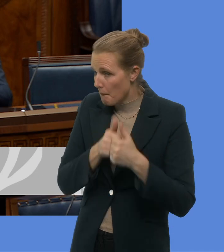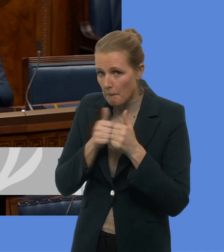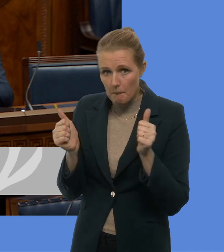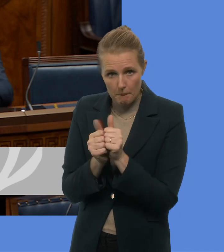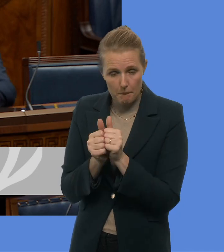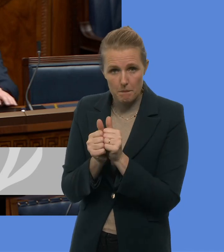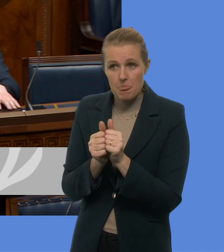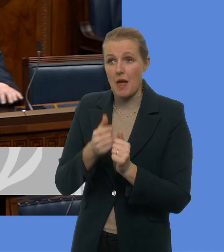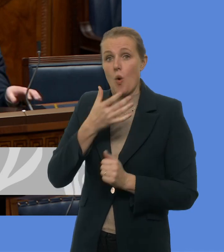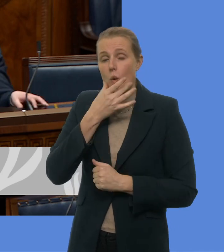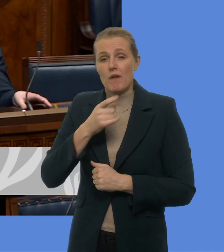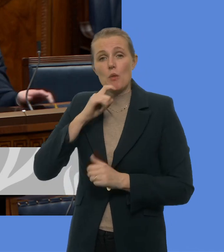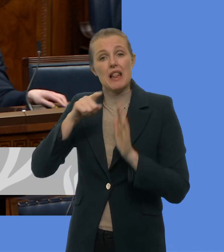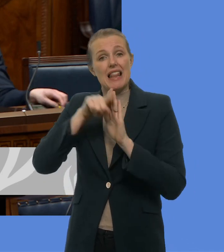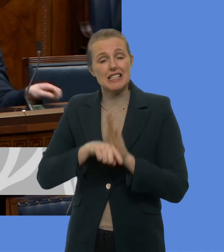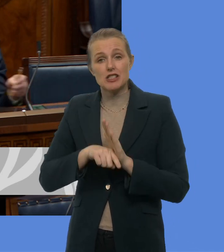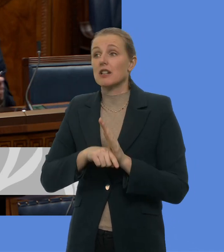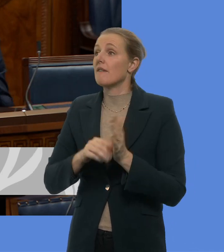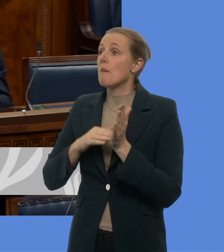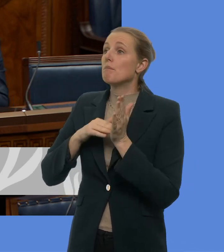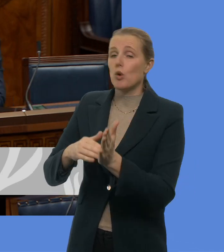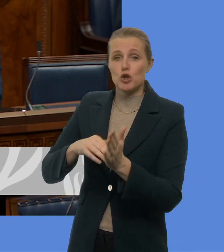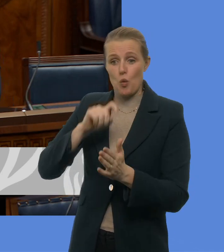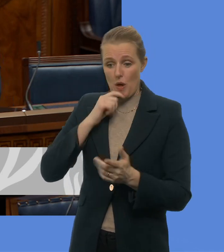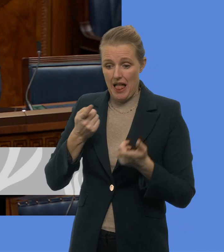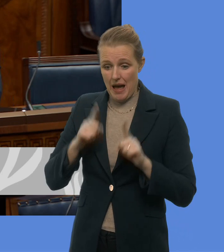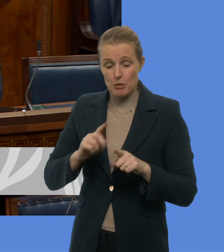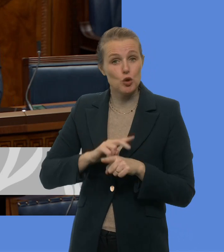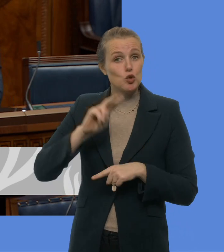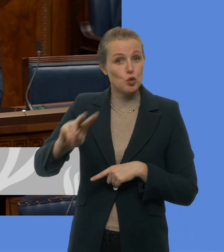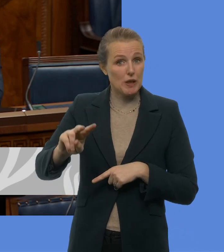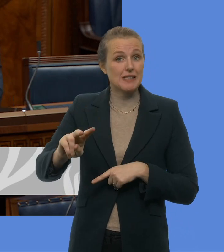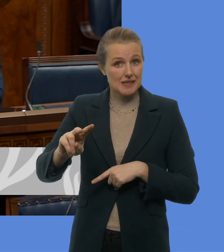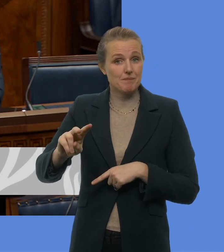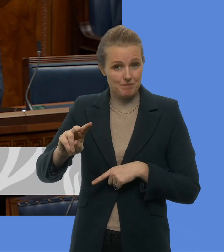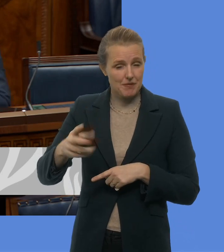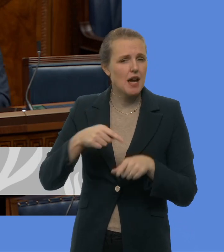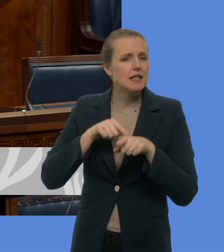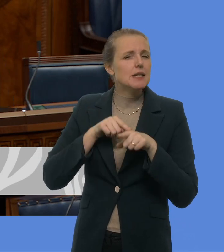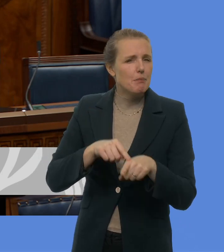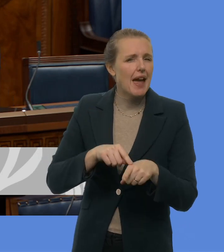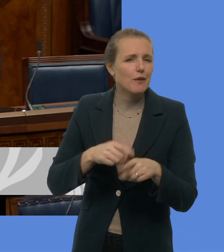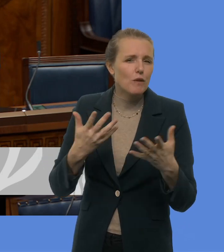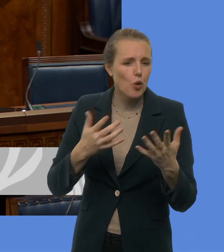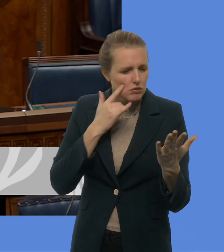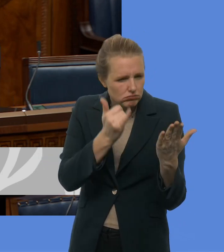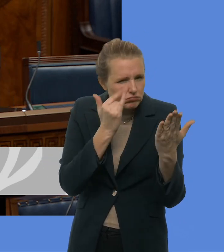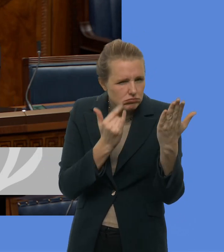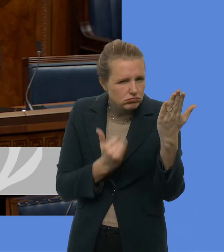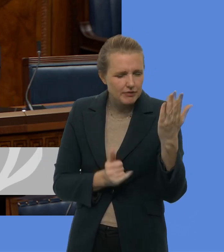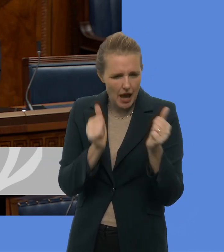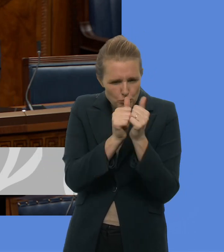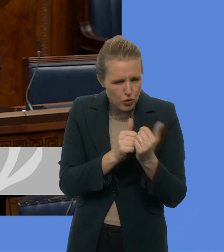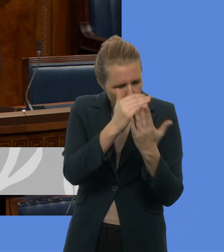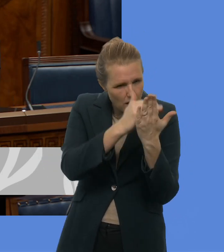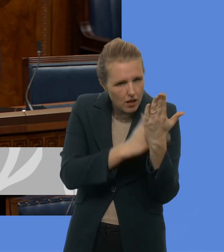consent motion will be laid before the Assembly in a fortnight's time. Subject to necessary approvals, the Department will focus